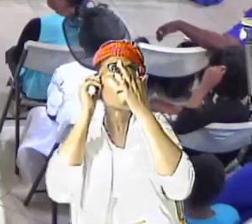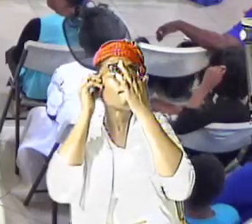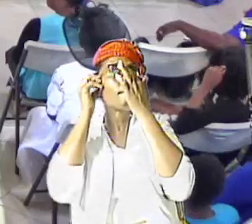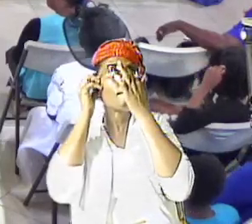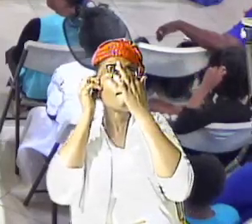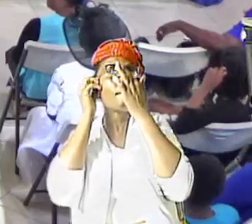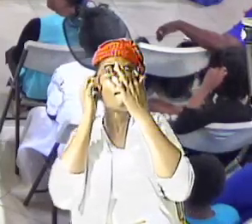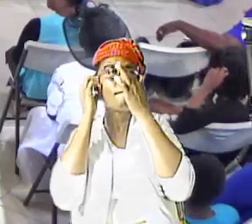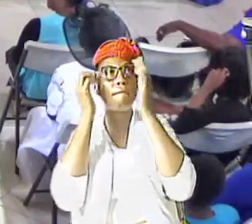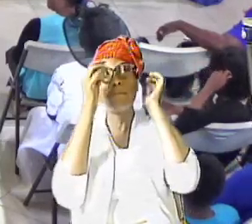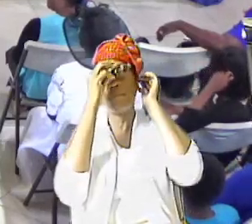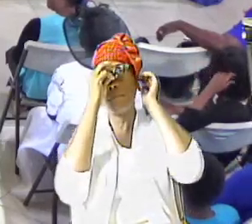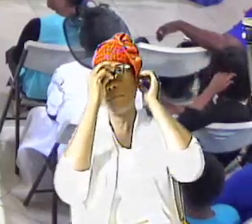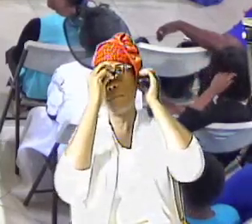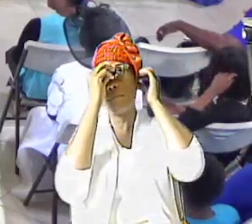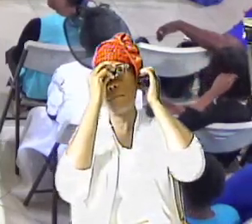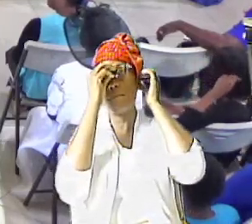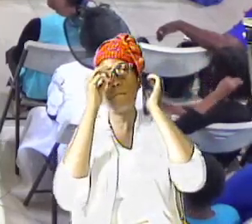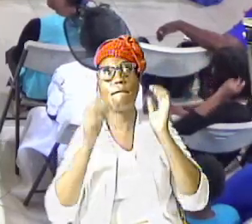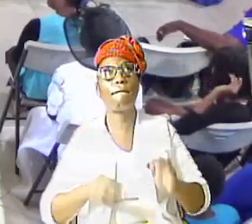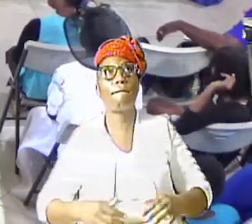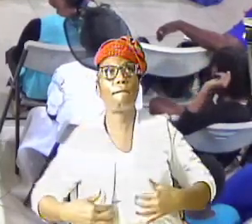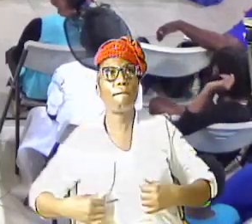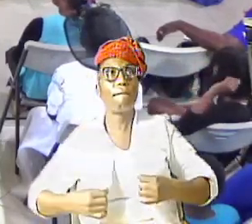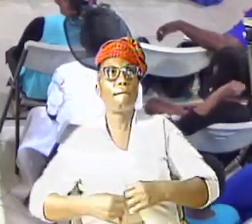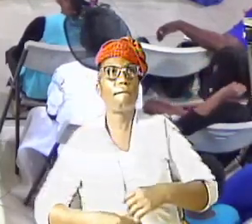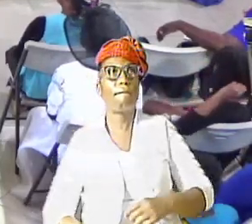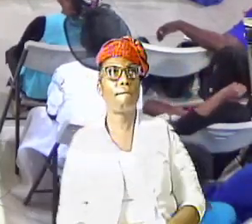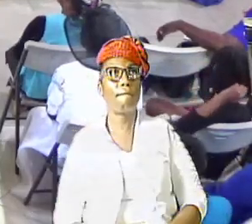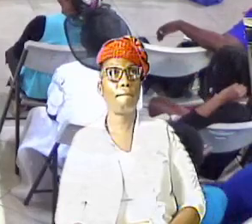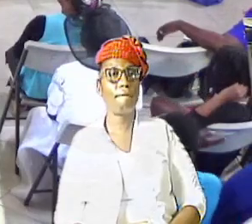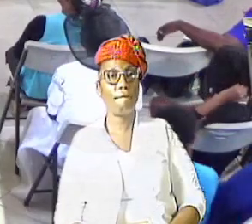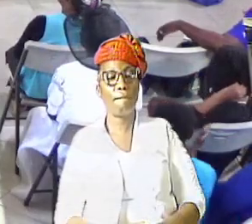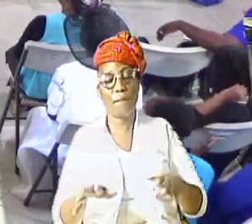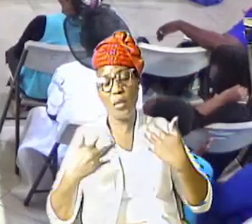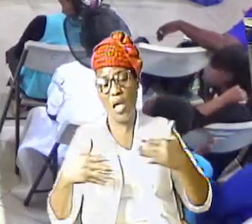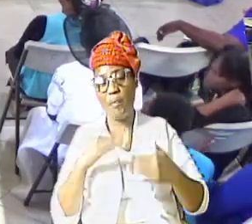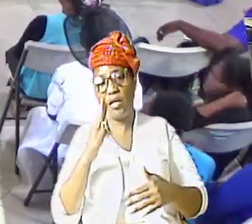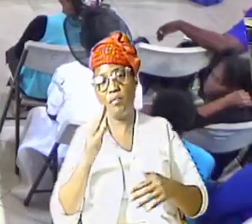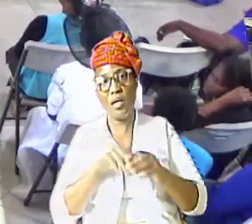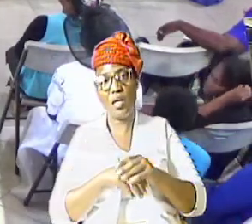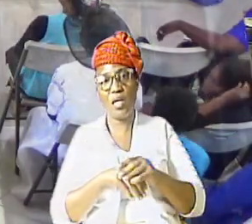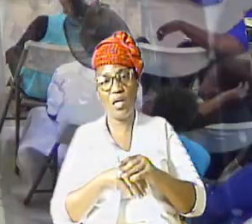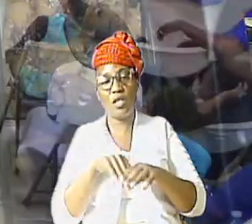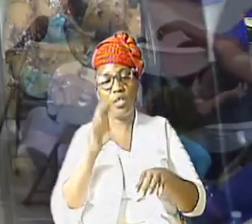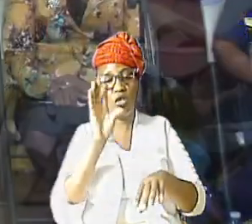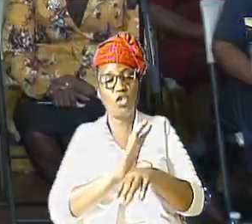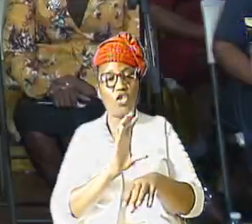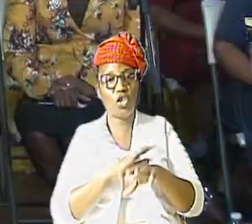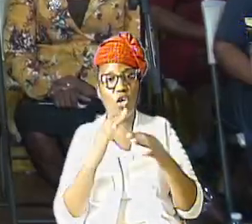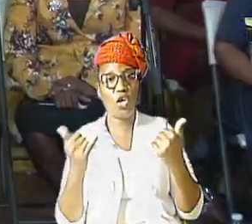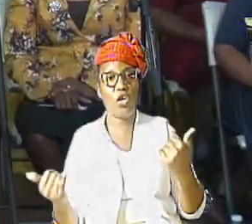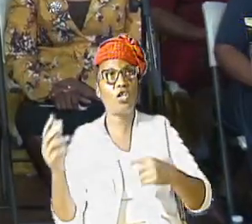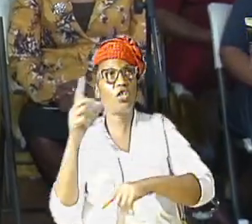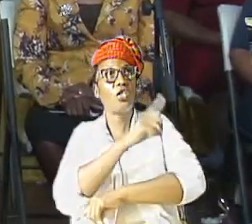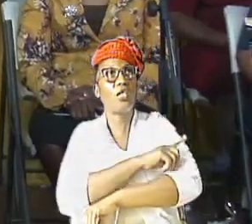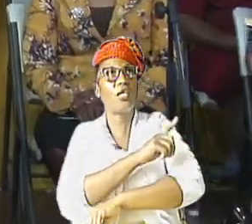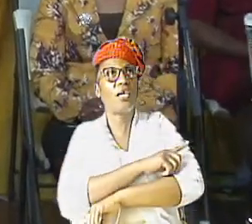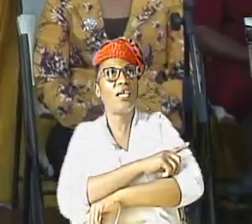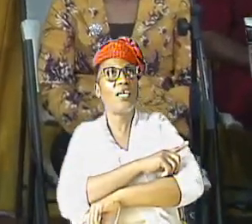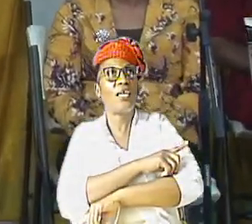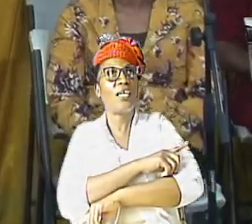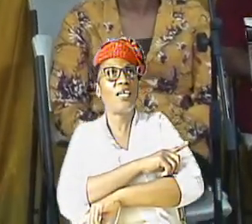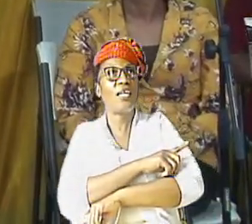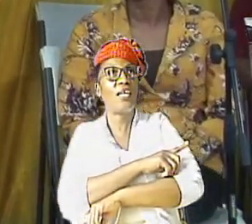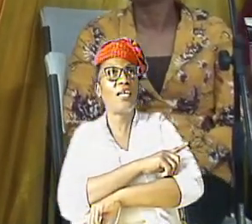Praise the Lord, everybody. Yeah, today, I'm really happy to be in the house of God, you know, with my family,